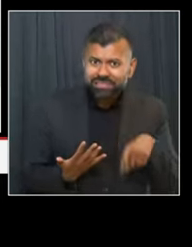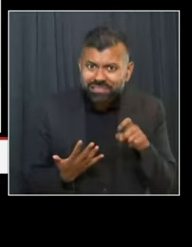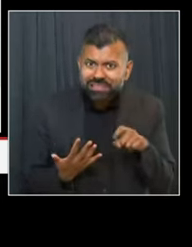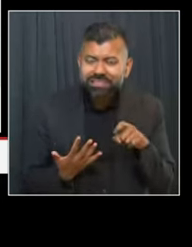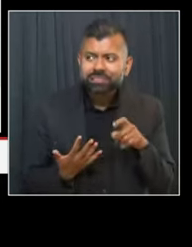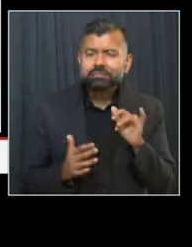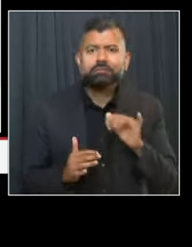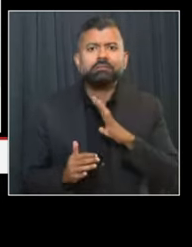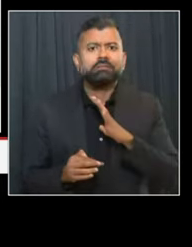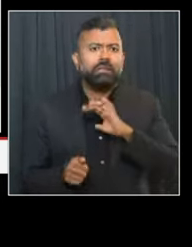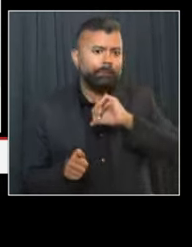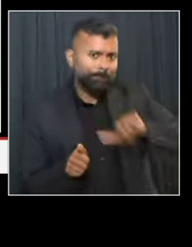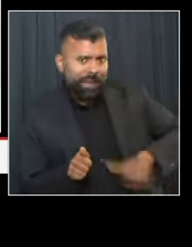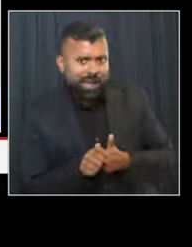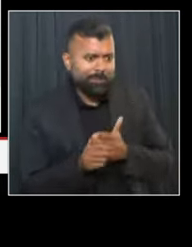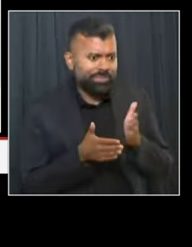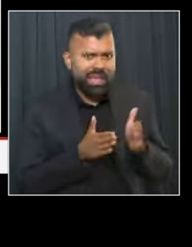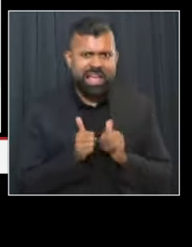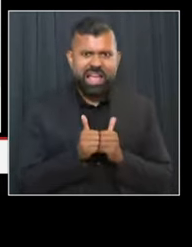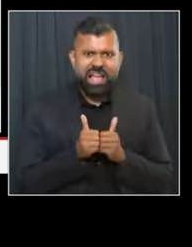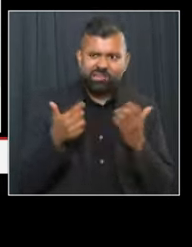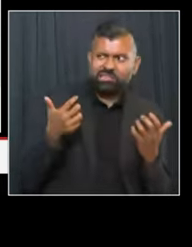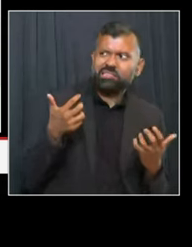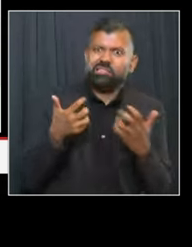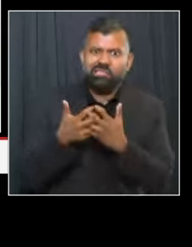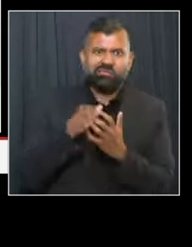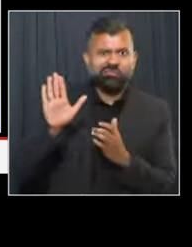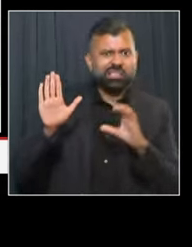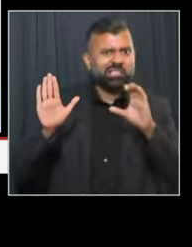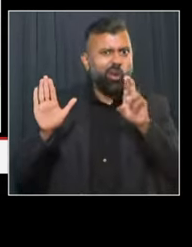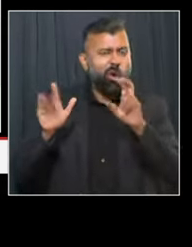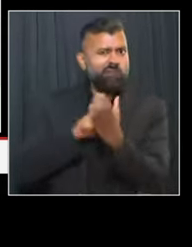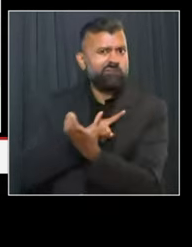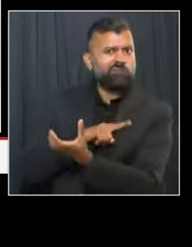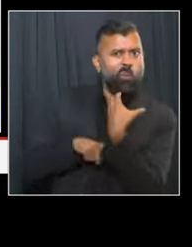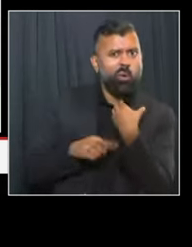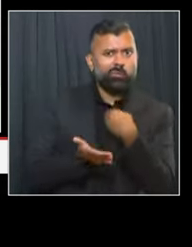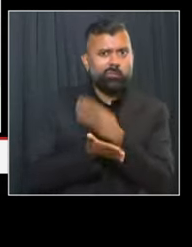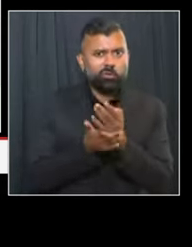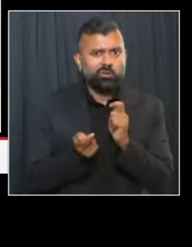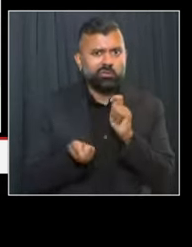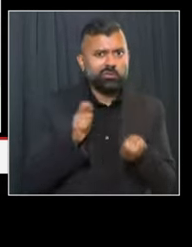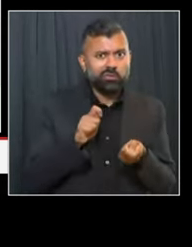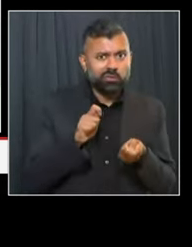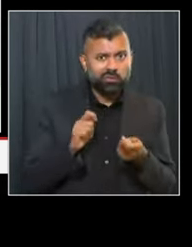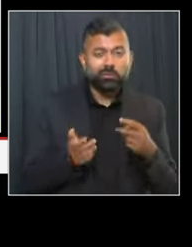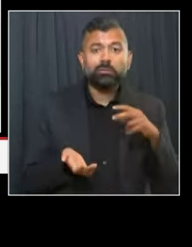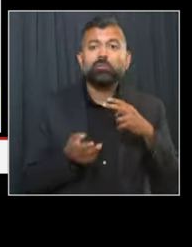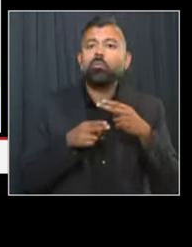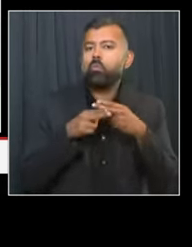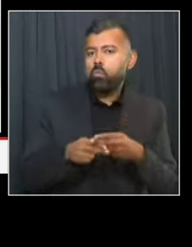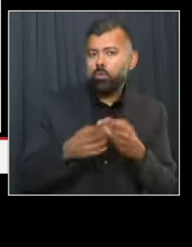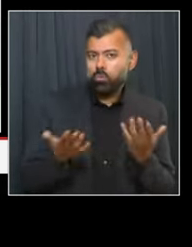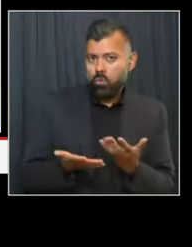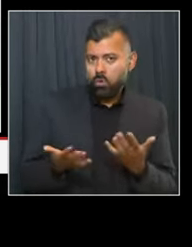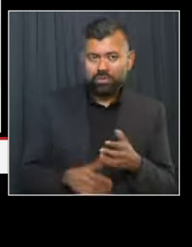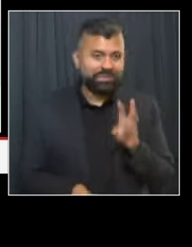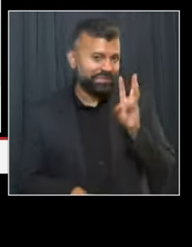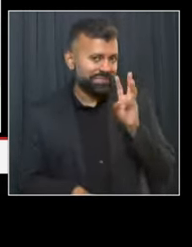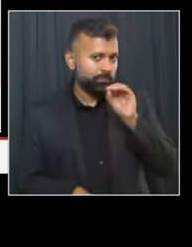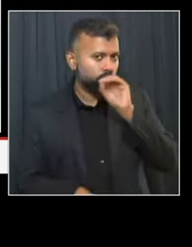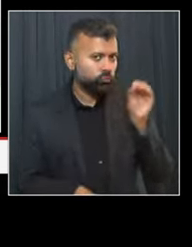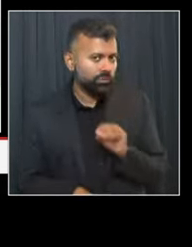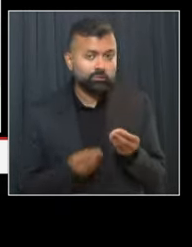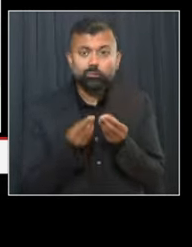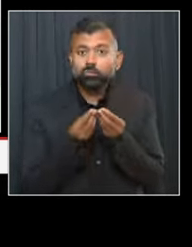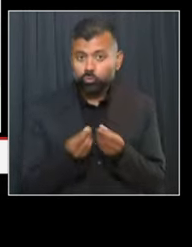around the CR itself. That led to what we call the 6% solution, in which it's existing authority that allows